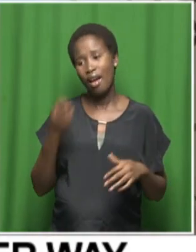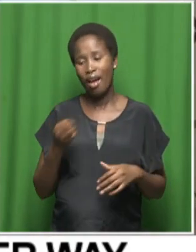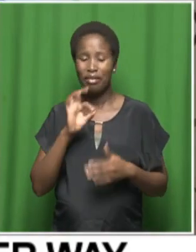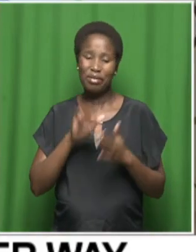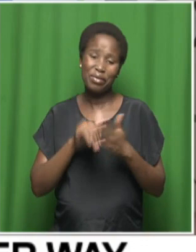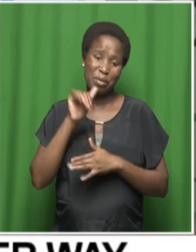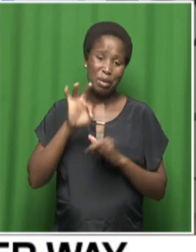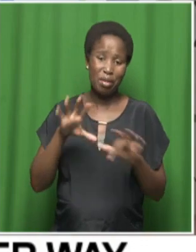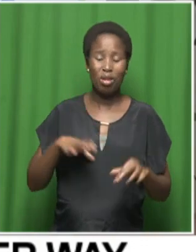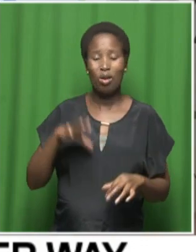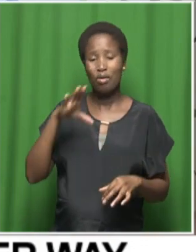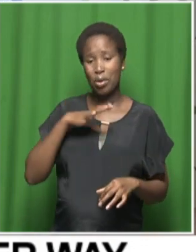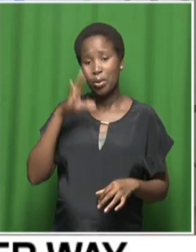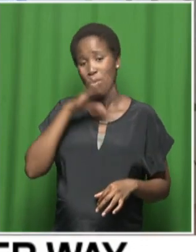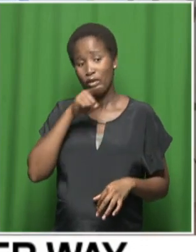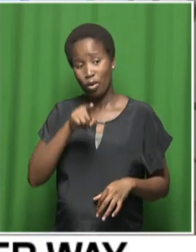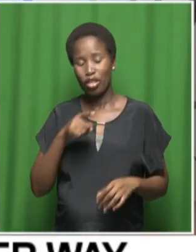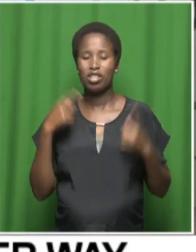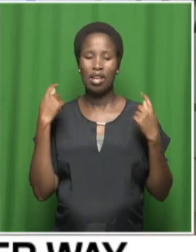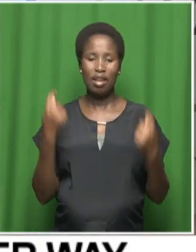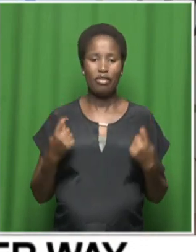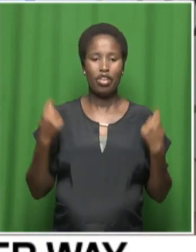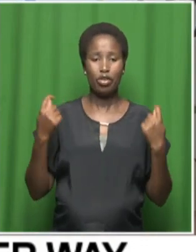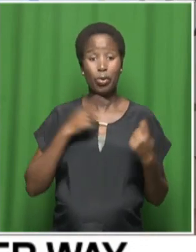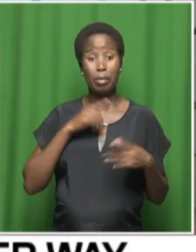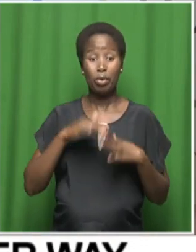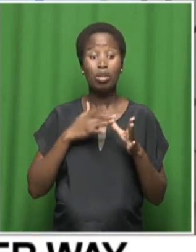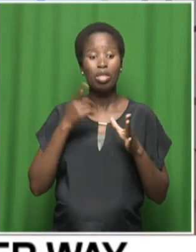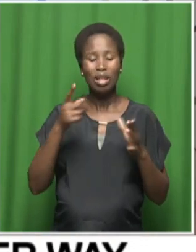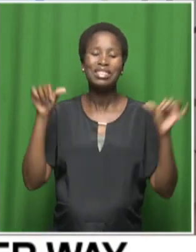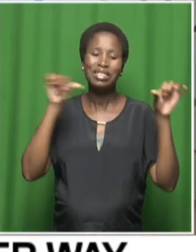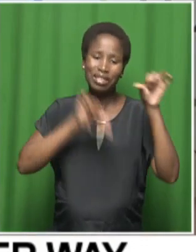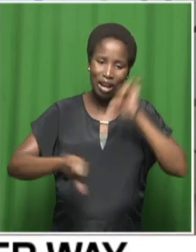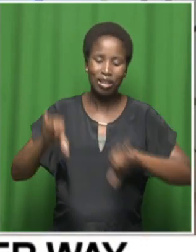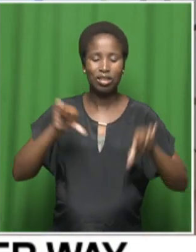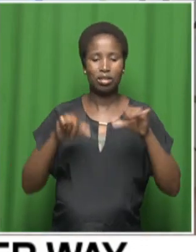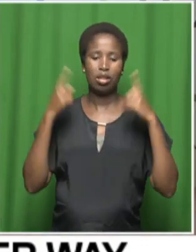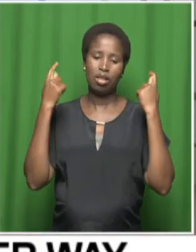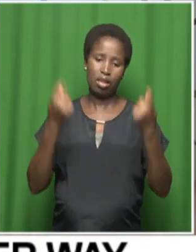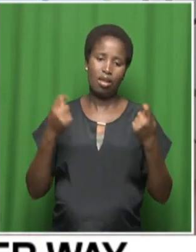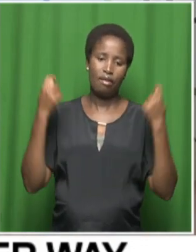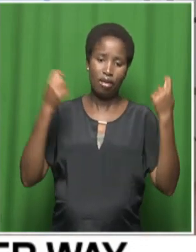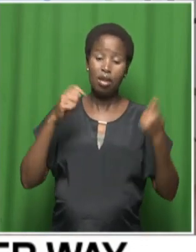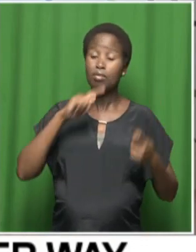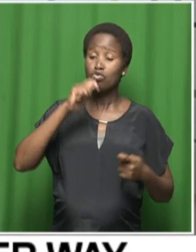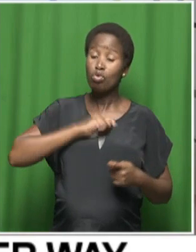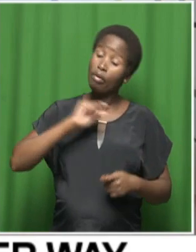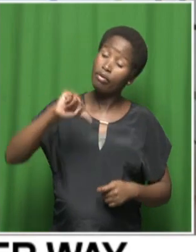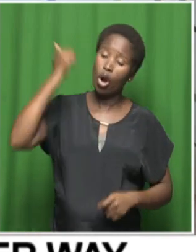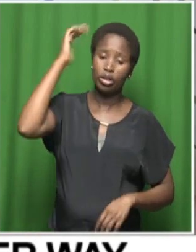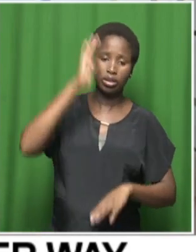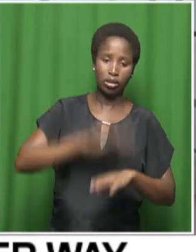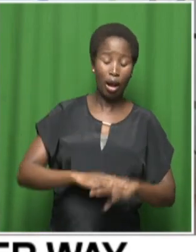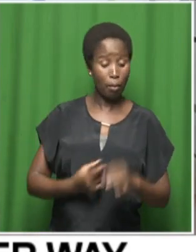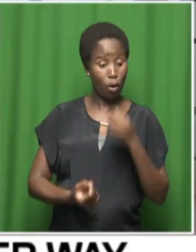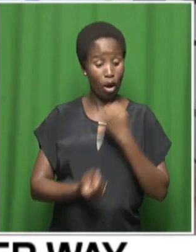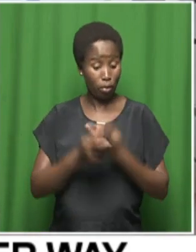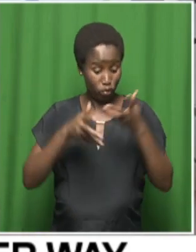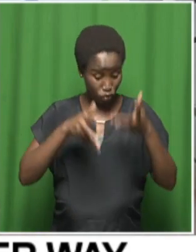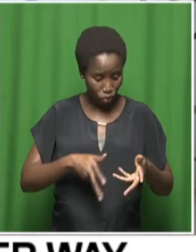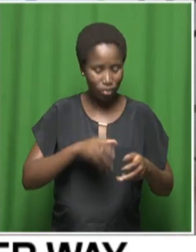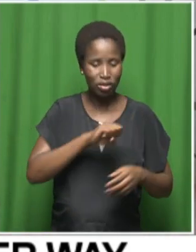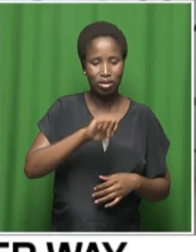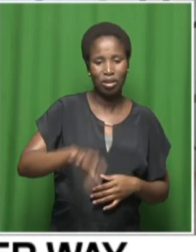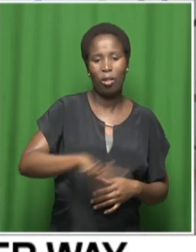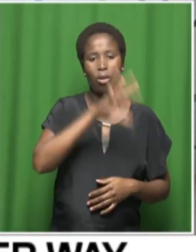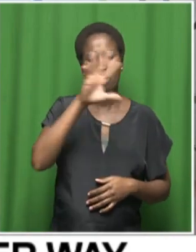to host this event. It's the biggest science event in the world. It's the first time that it's hosted in South Africa. It's the